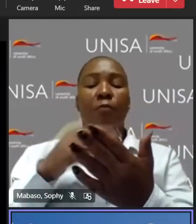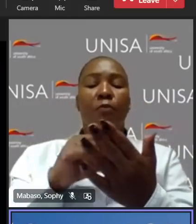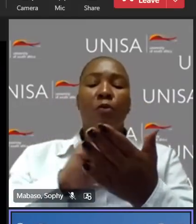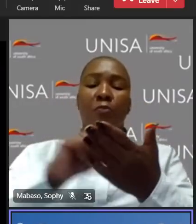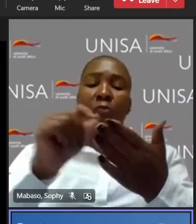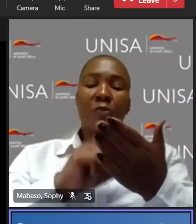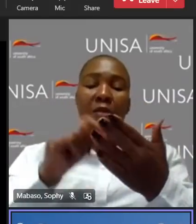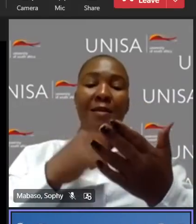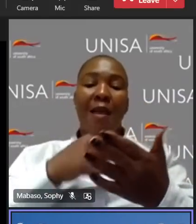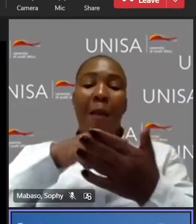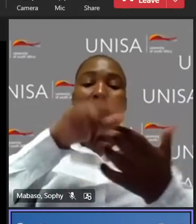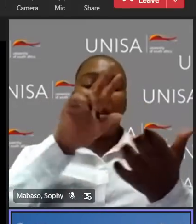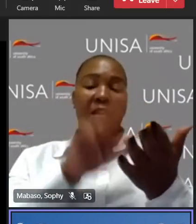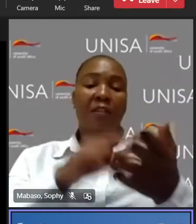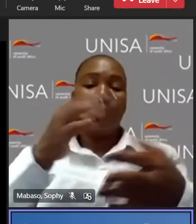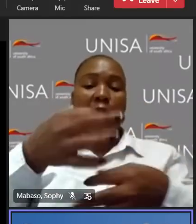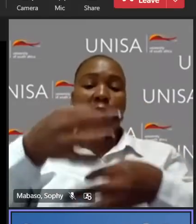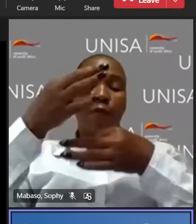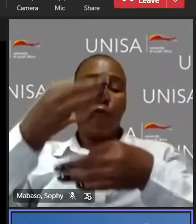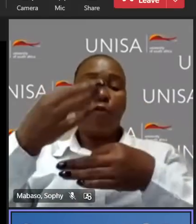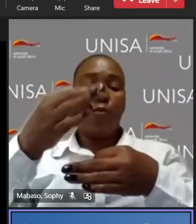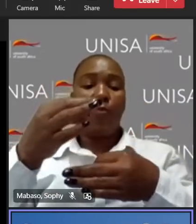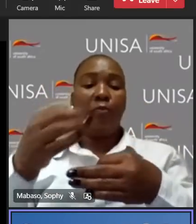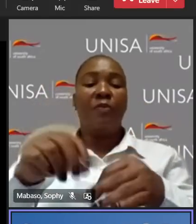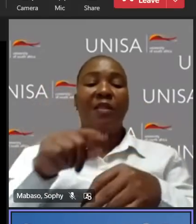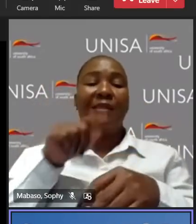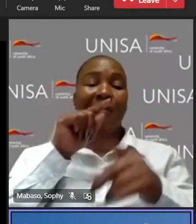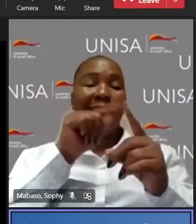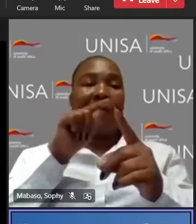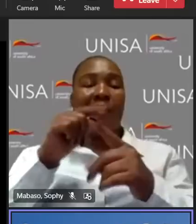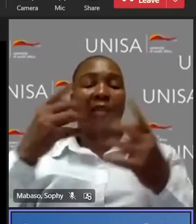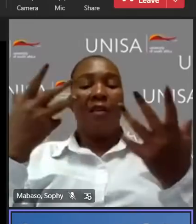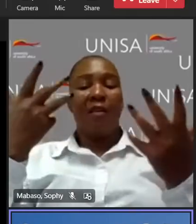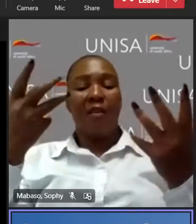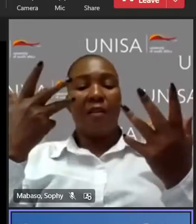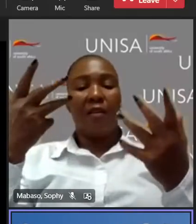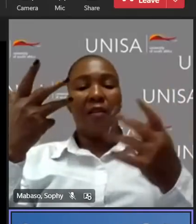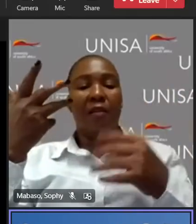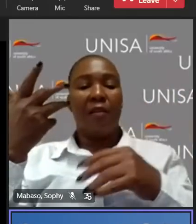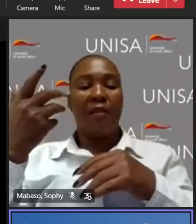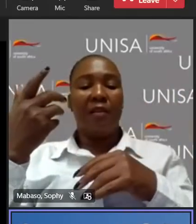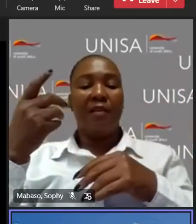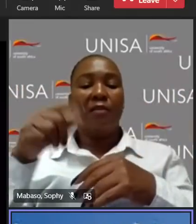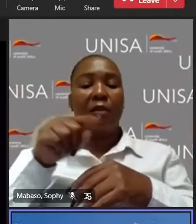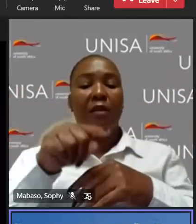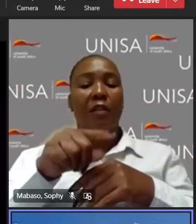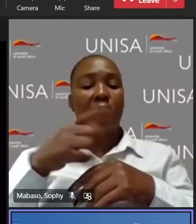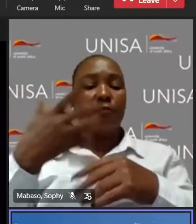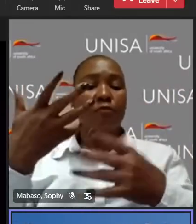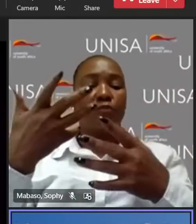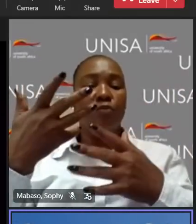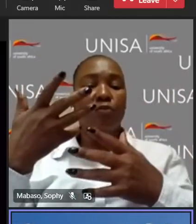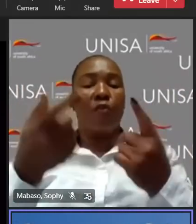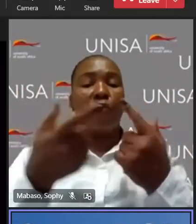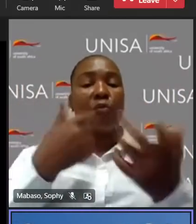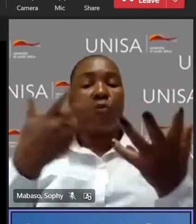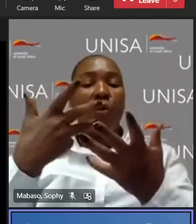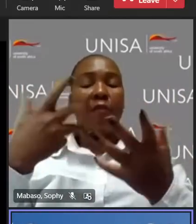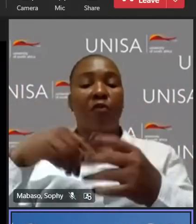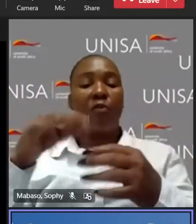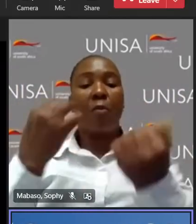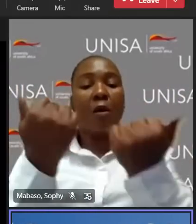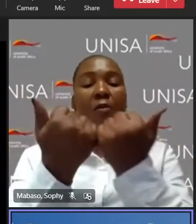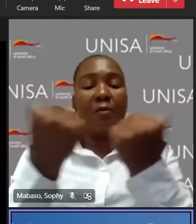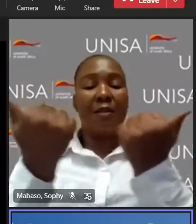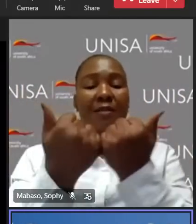form. The application form, it is downloadable from our bursary, the